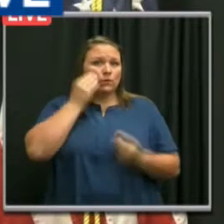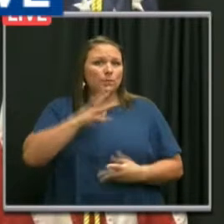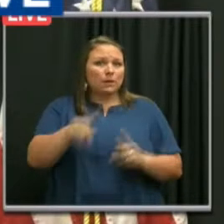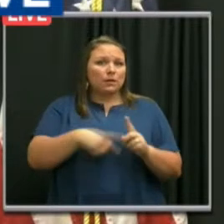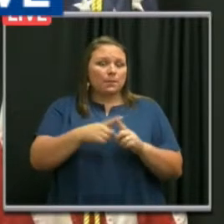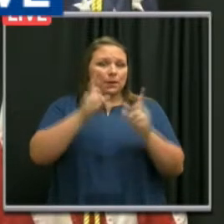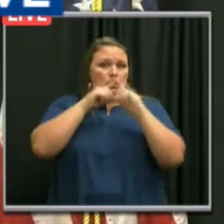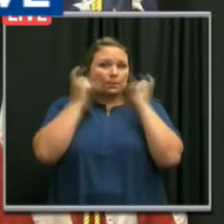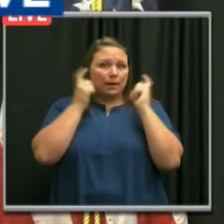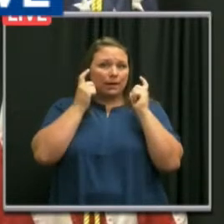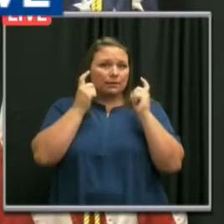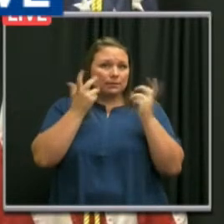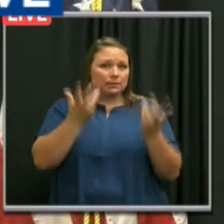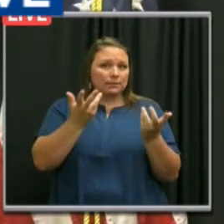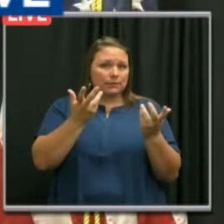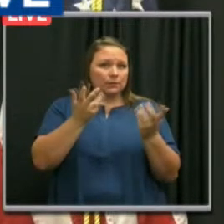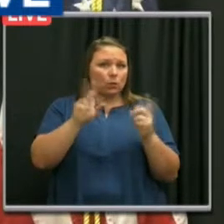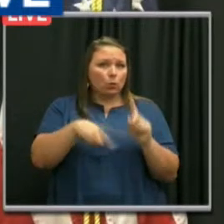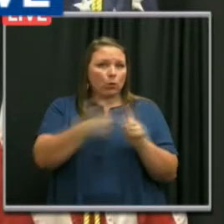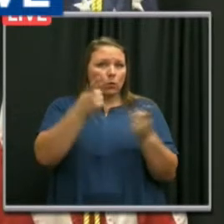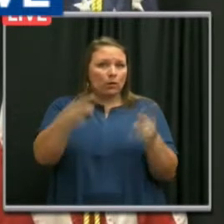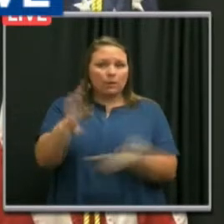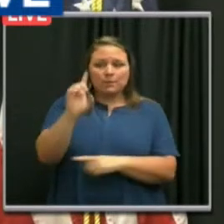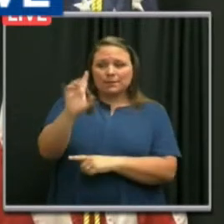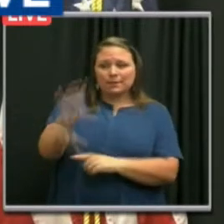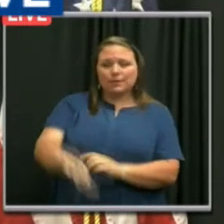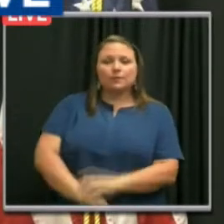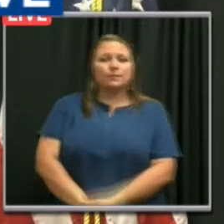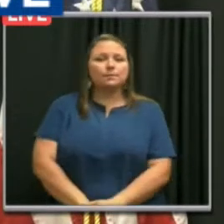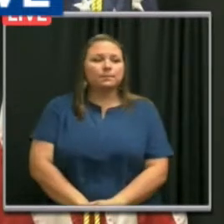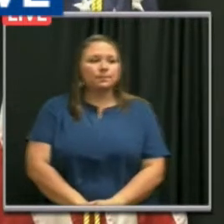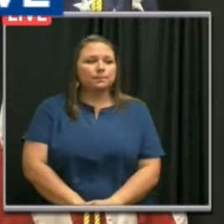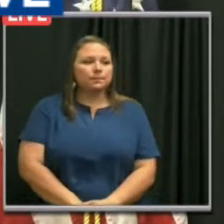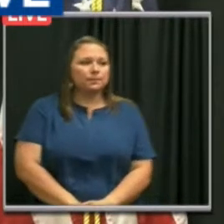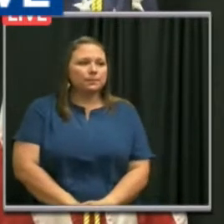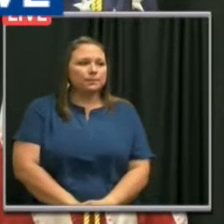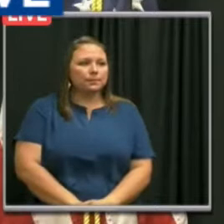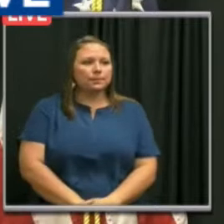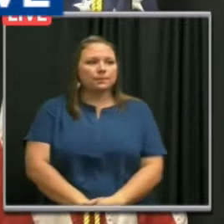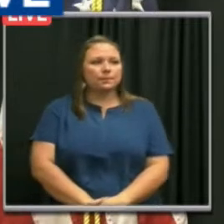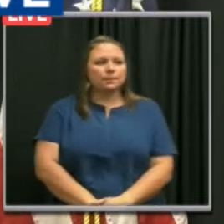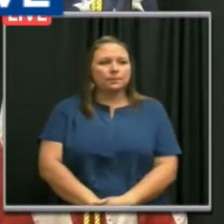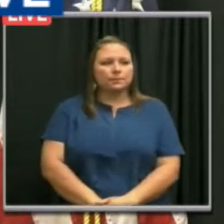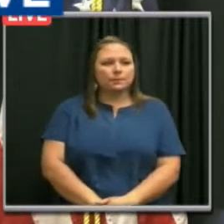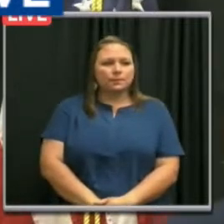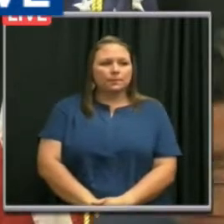we can expect that distribution in Davidson County? Thank you. Thank you. Dr. Caldwell?